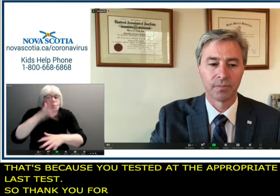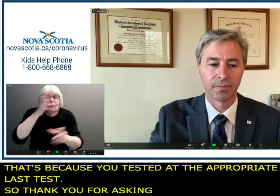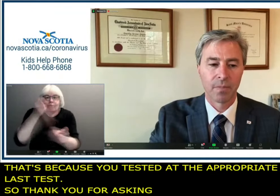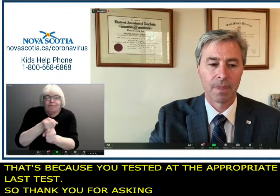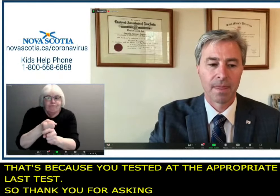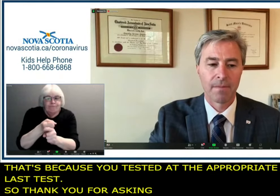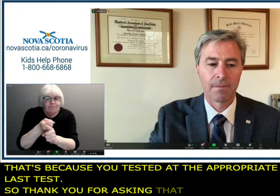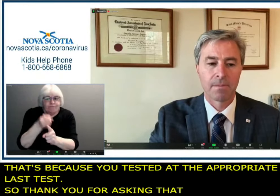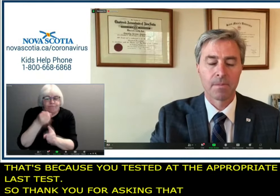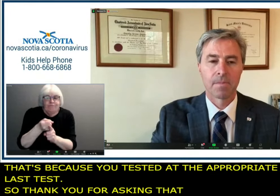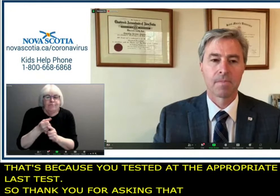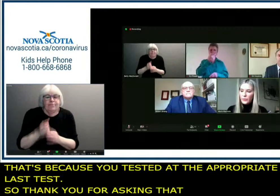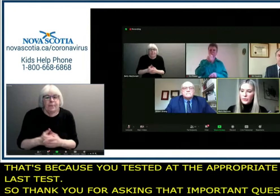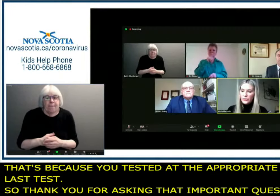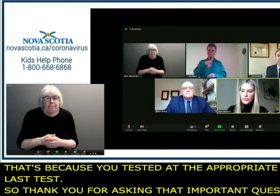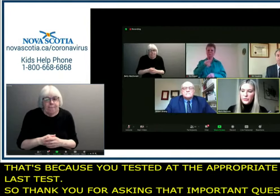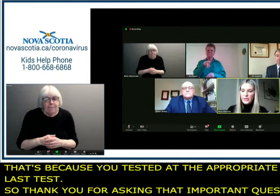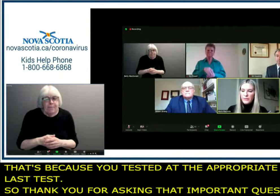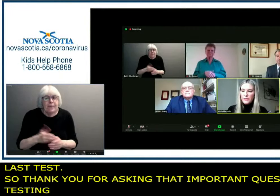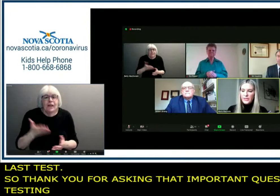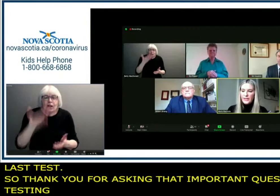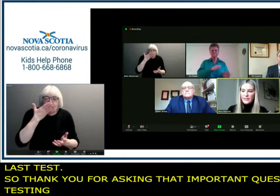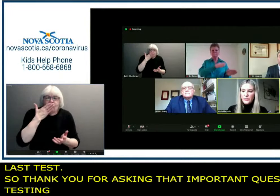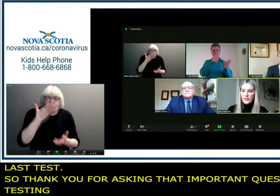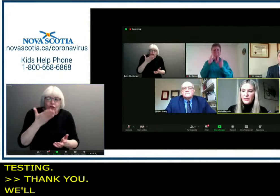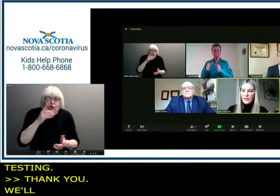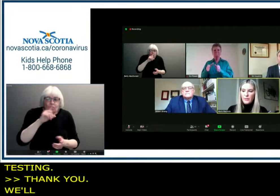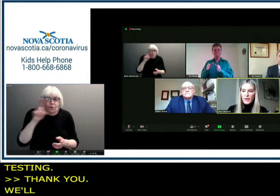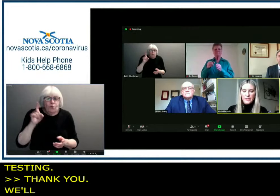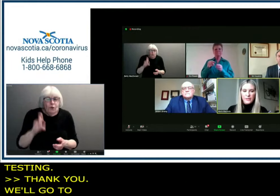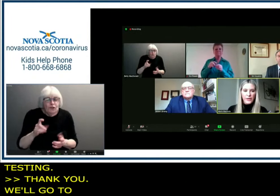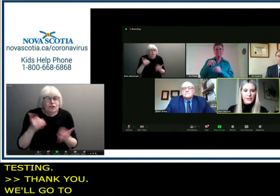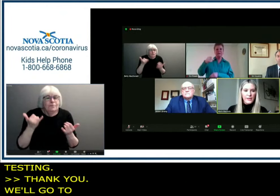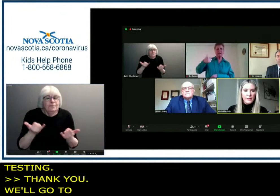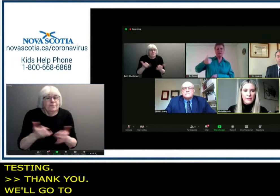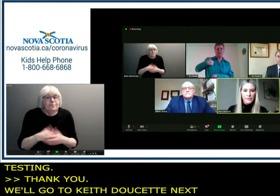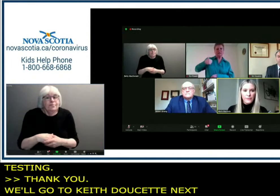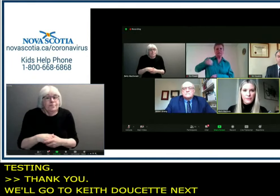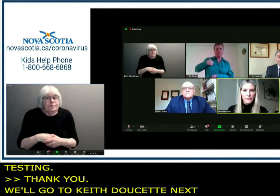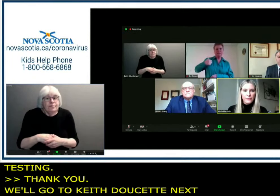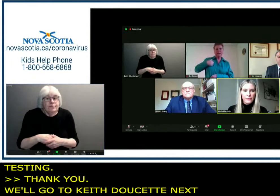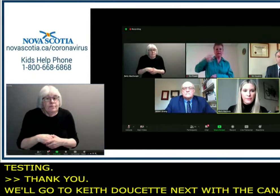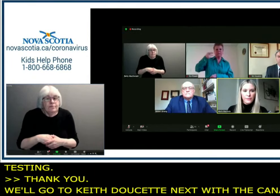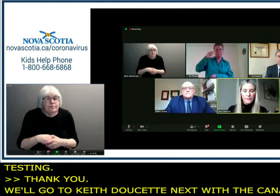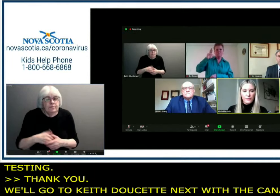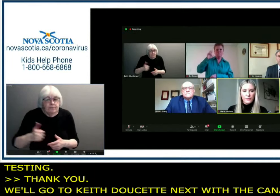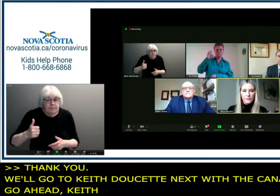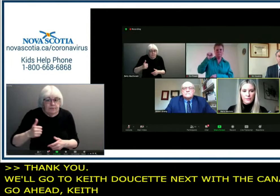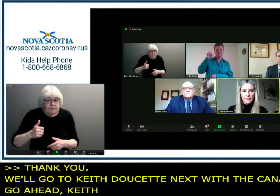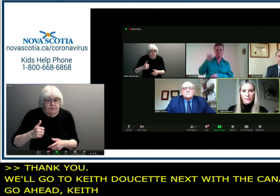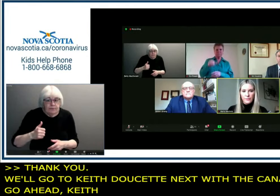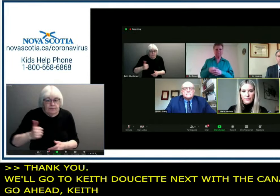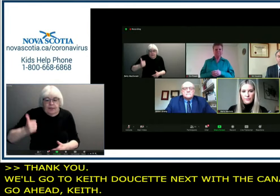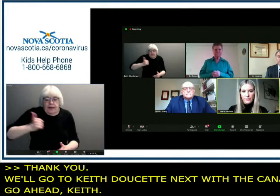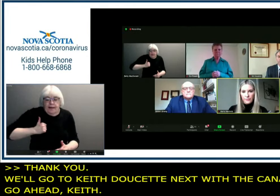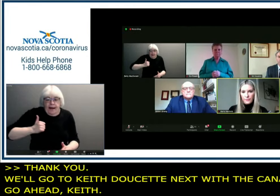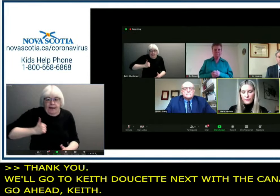testing. Thank you. We'll go to Keith Doucette next with the Canadian Press. Go ahead, Keith.